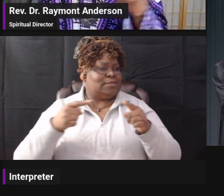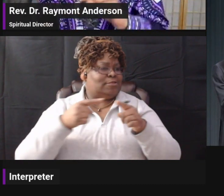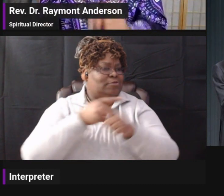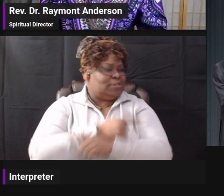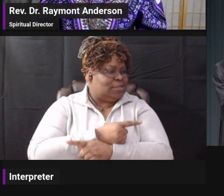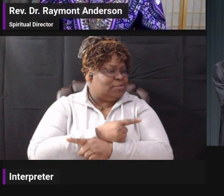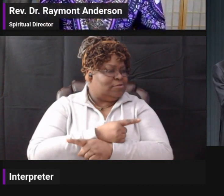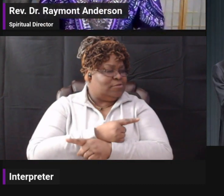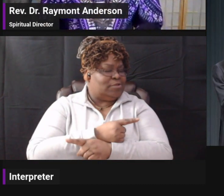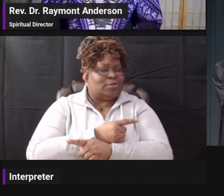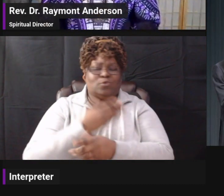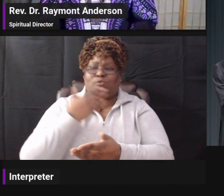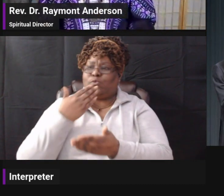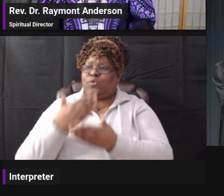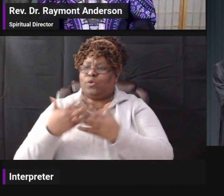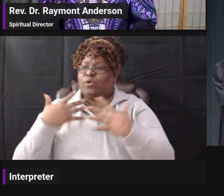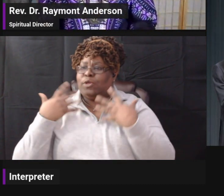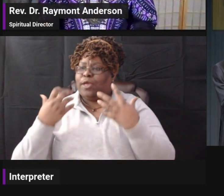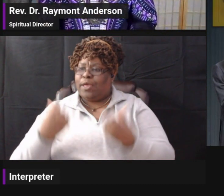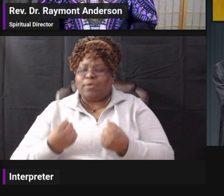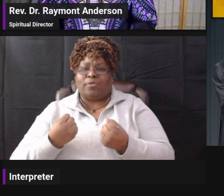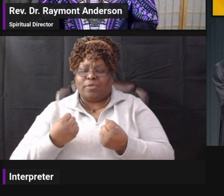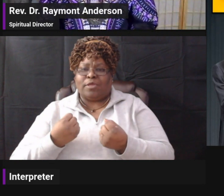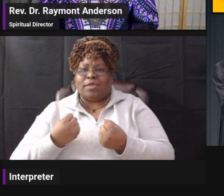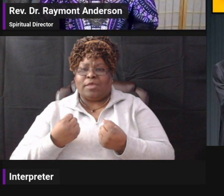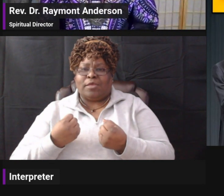counter to our own health and well-being.